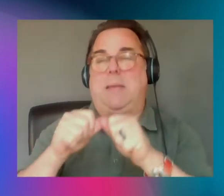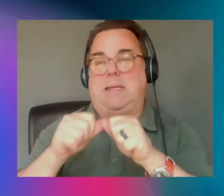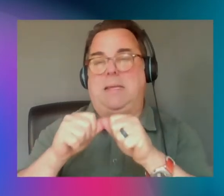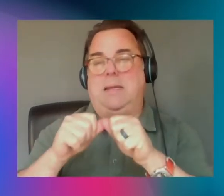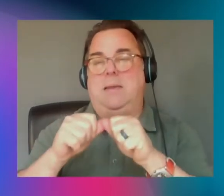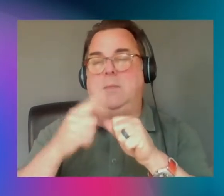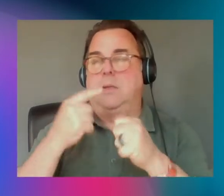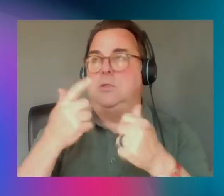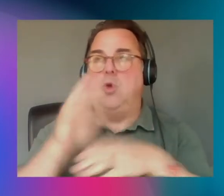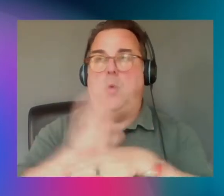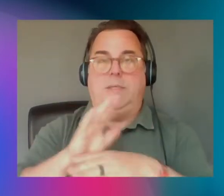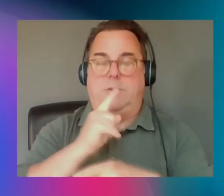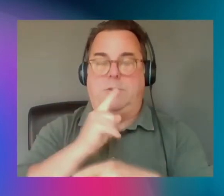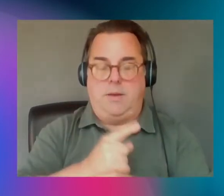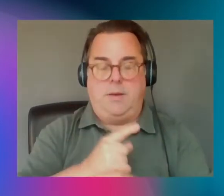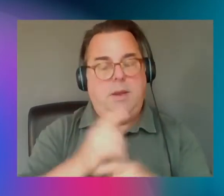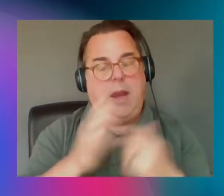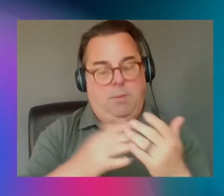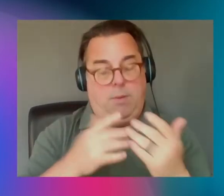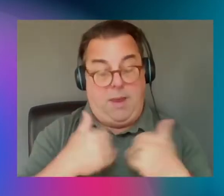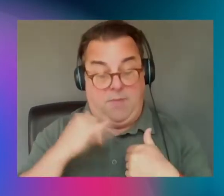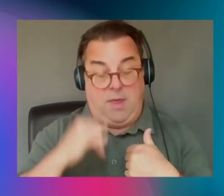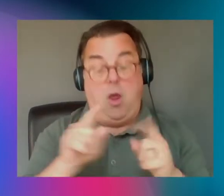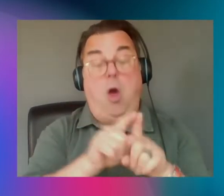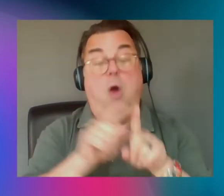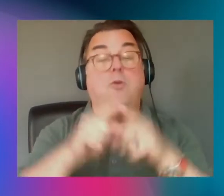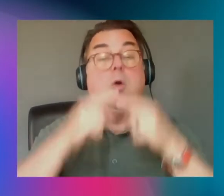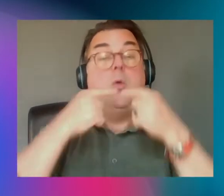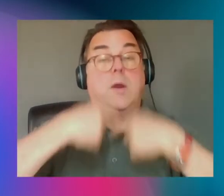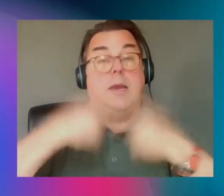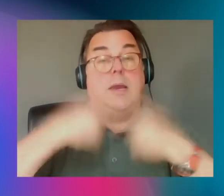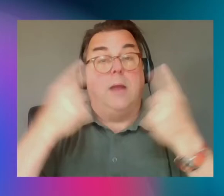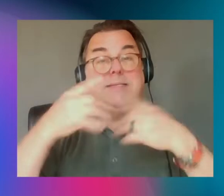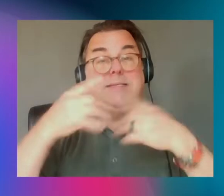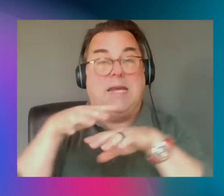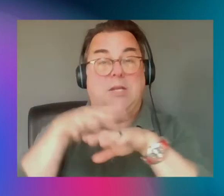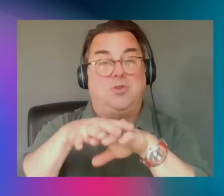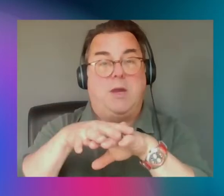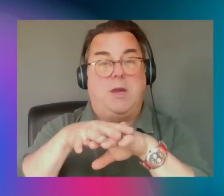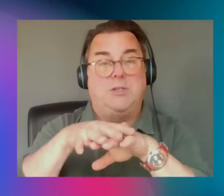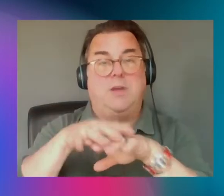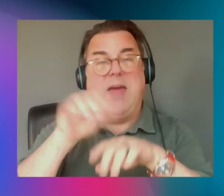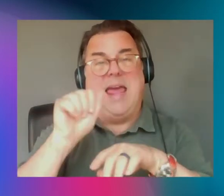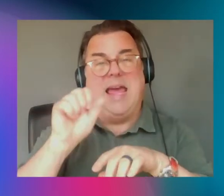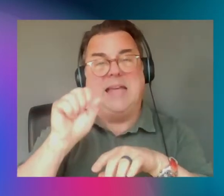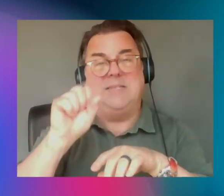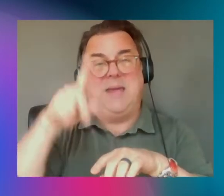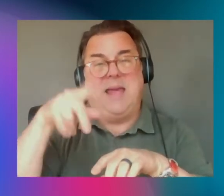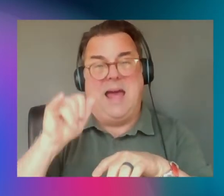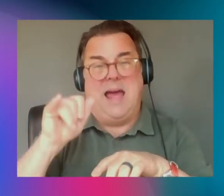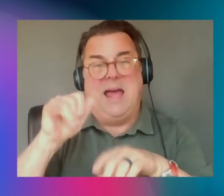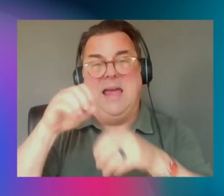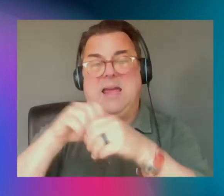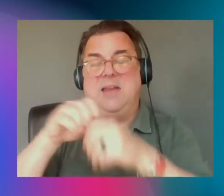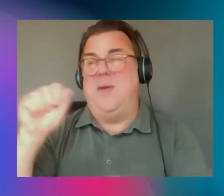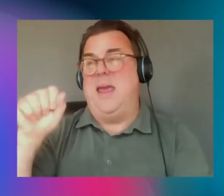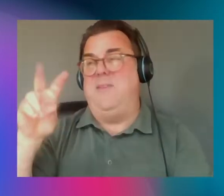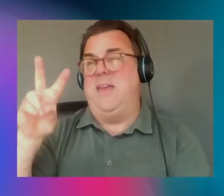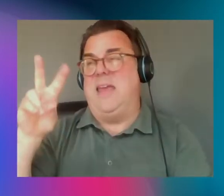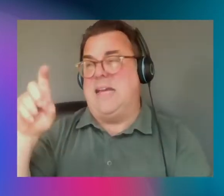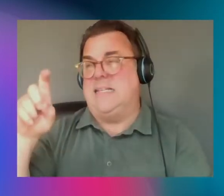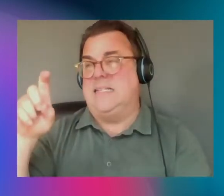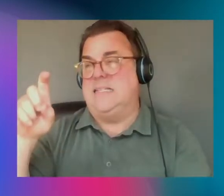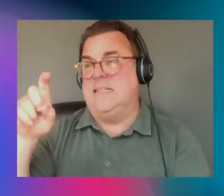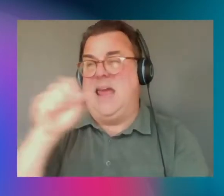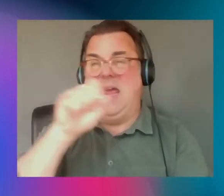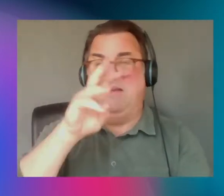right? And so we have that. We're also announcing the integration of a ASDI into the ADX catalog, the AWS